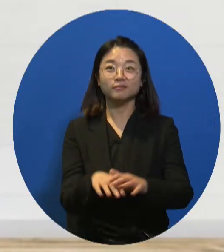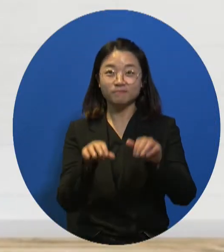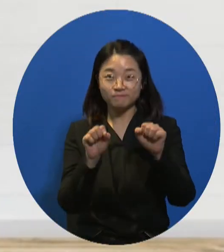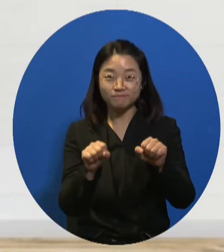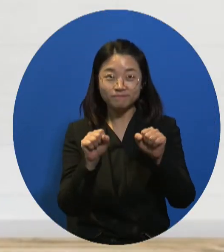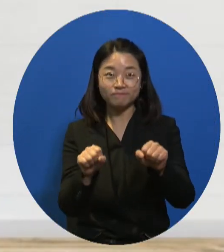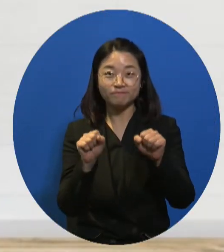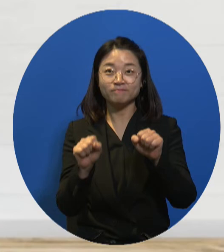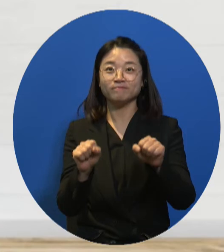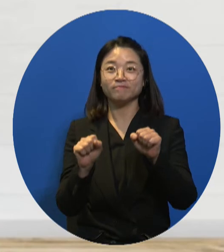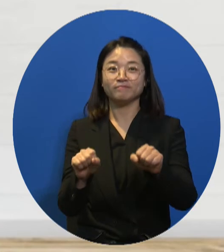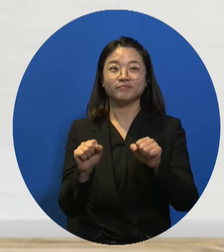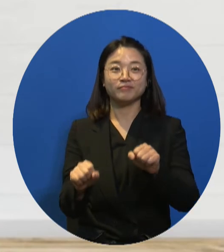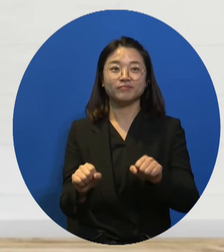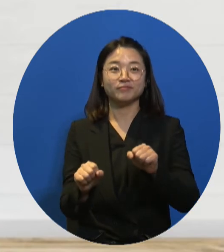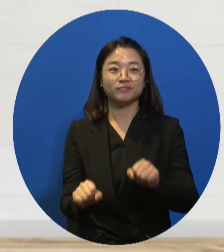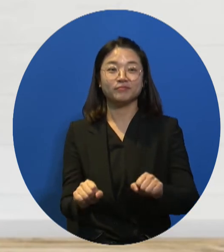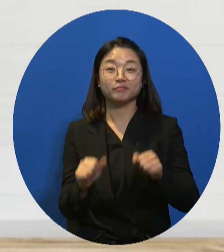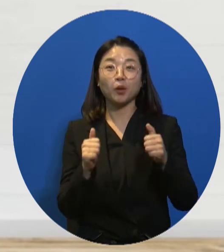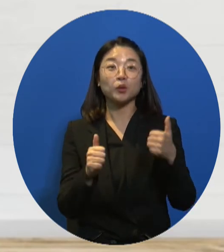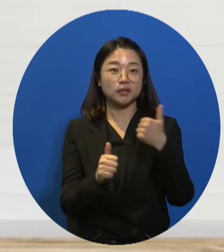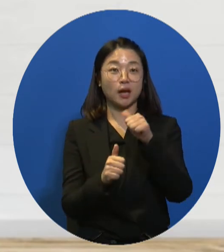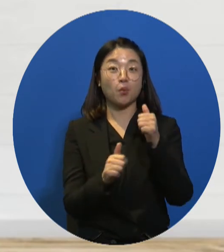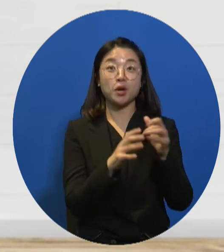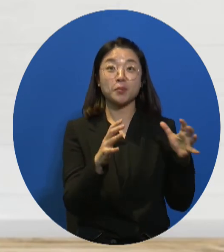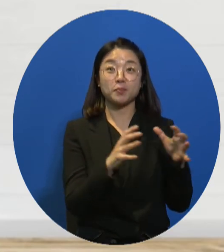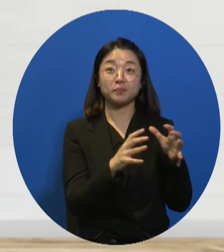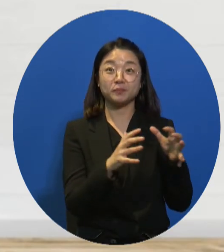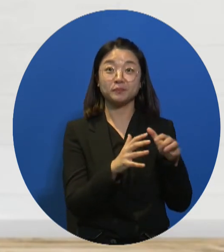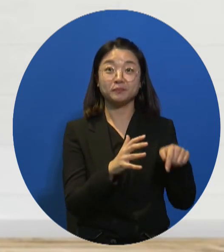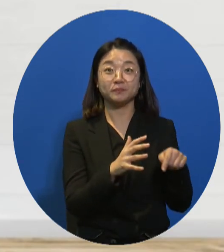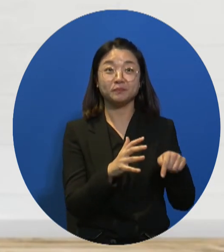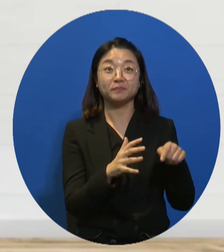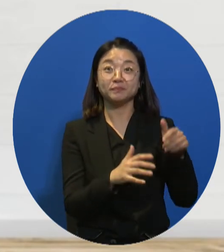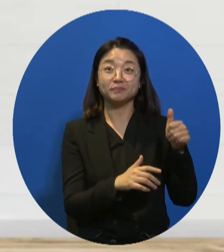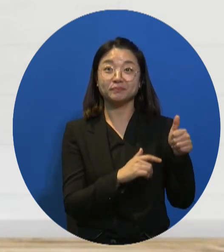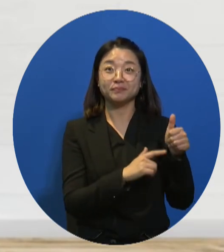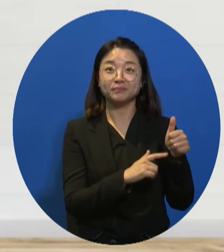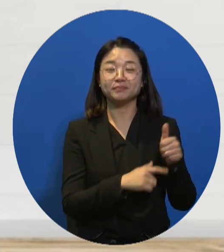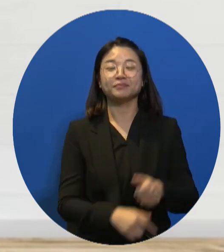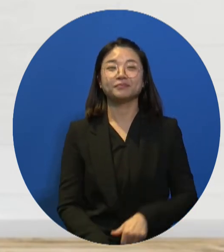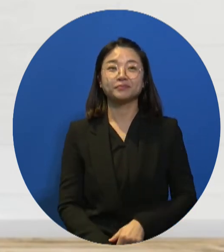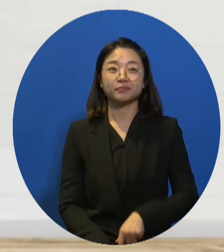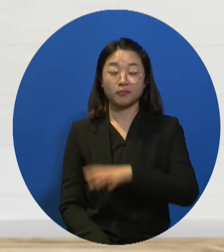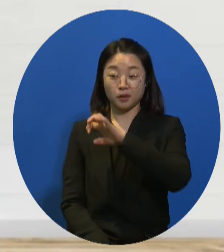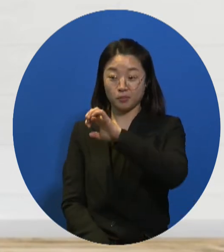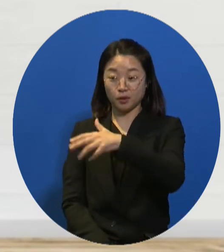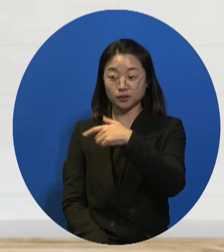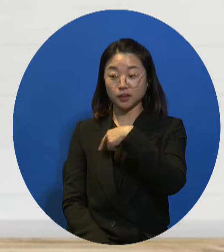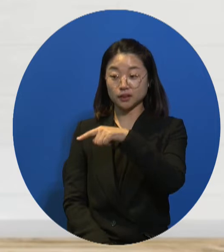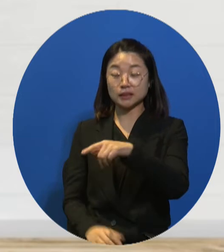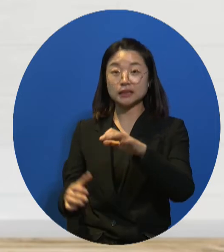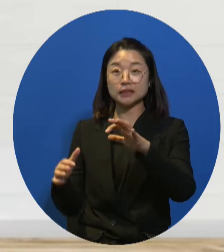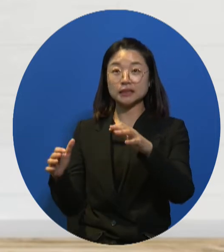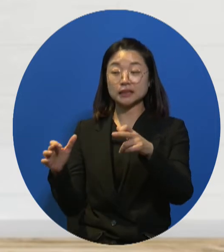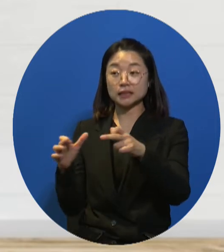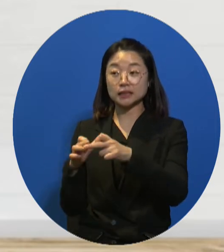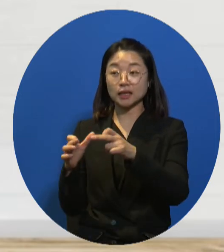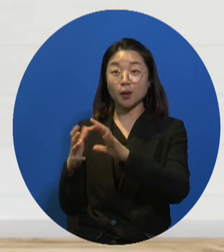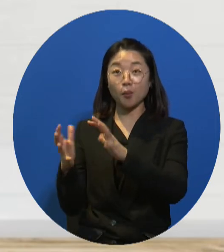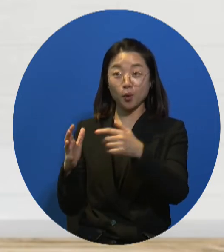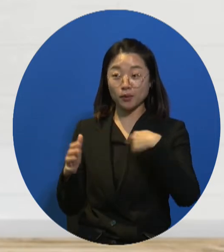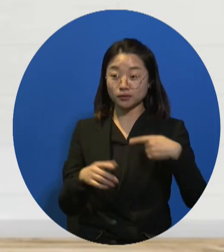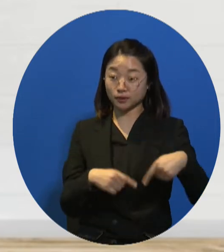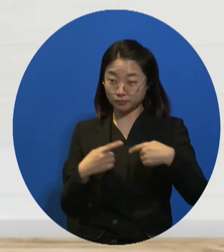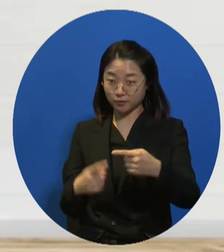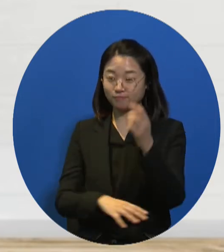Hello, my name is Ryu Da-sol from Minbyeon, Lawyers for a Democratic Society. It is a great honor for me